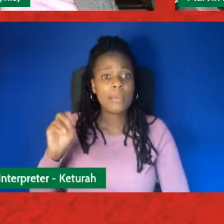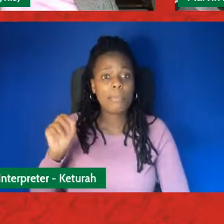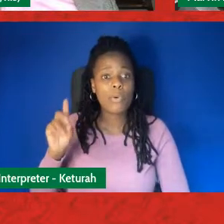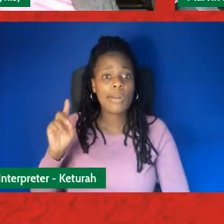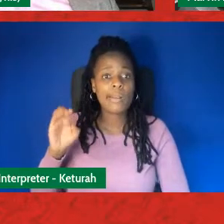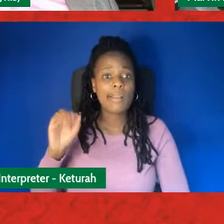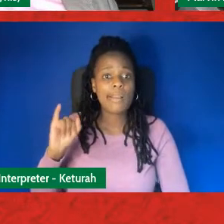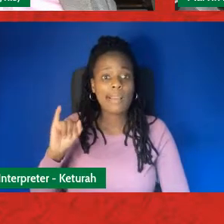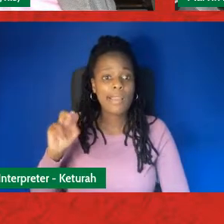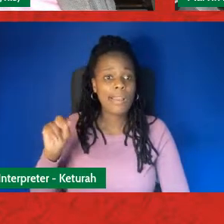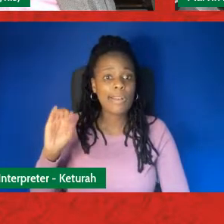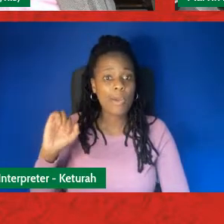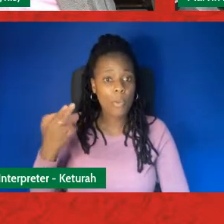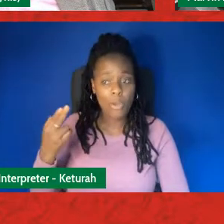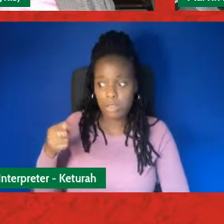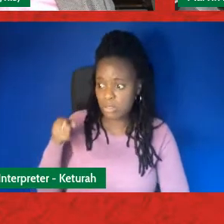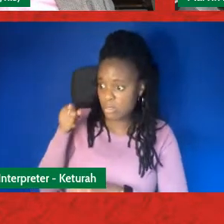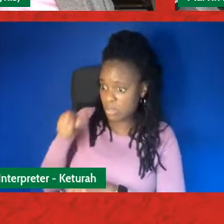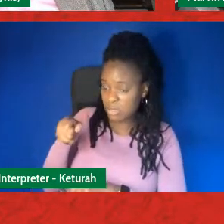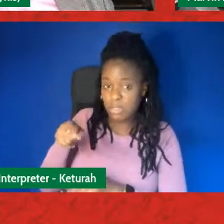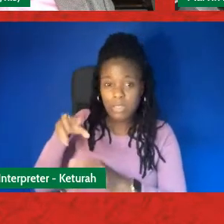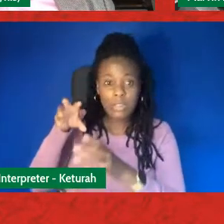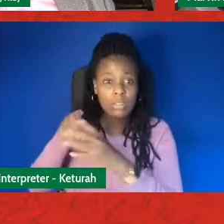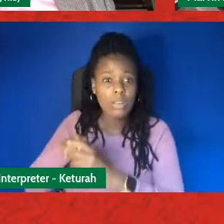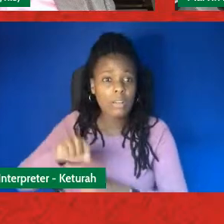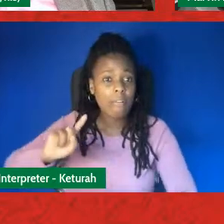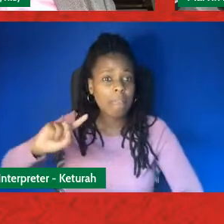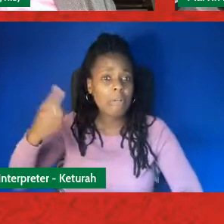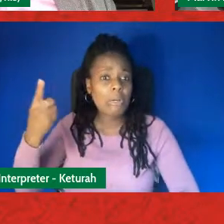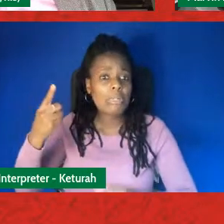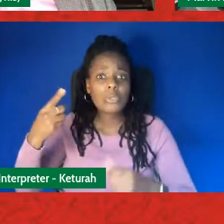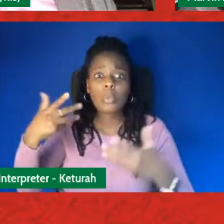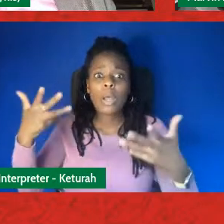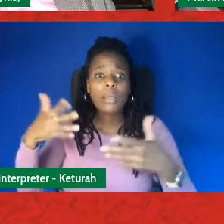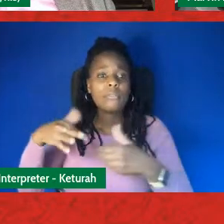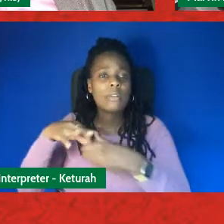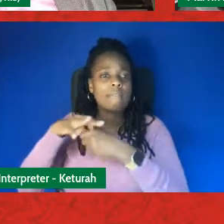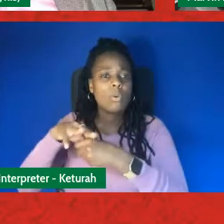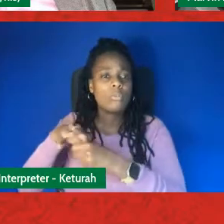was involved in one of the first acts of sort of voter suppression